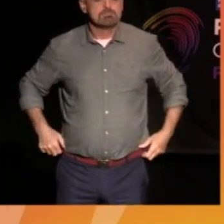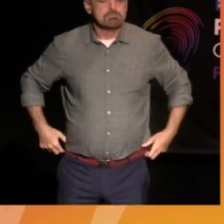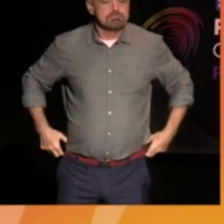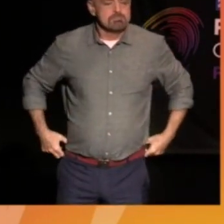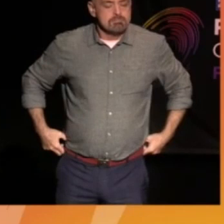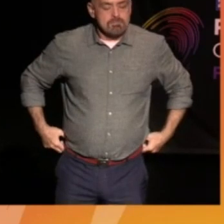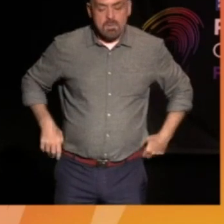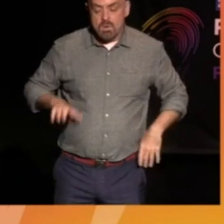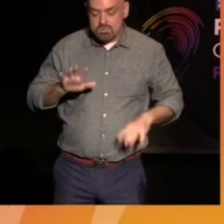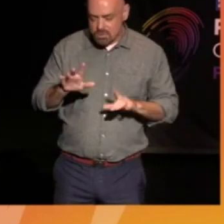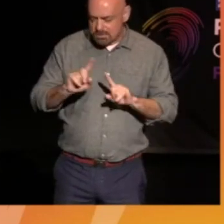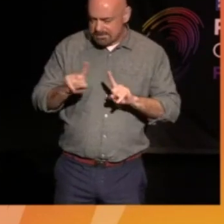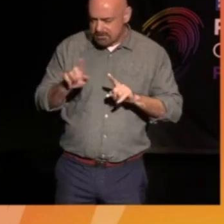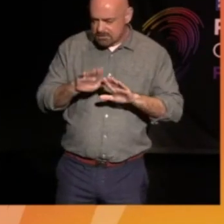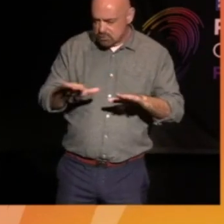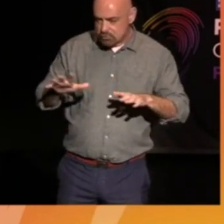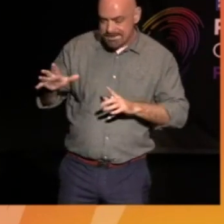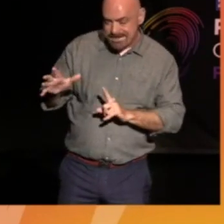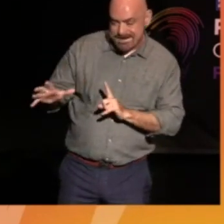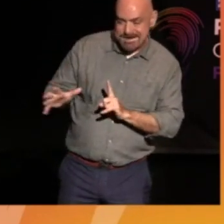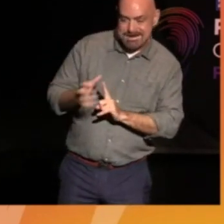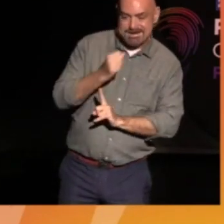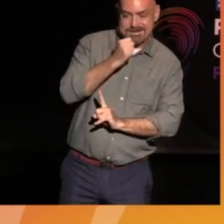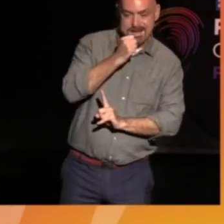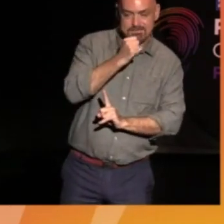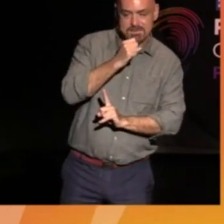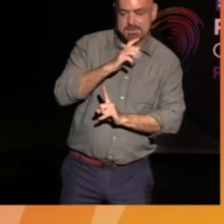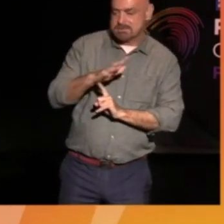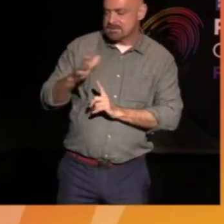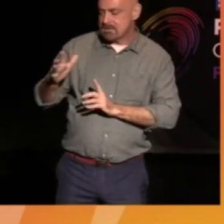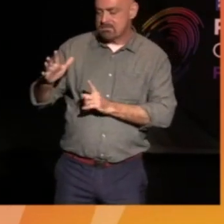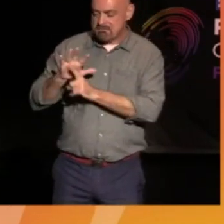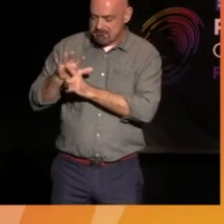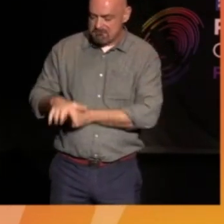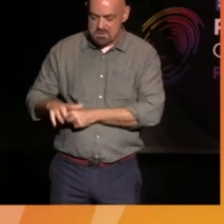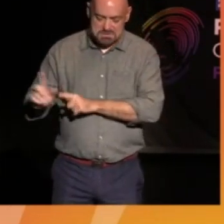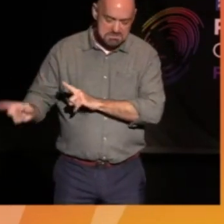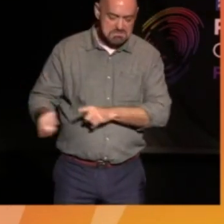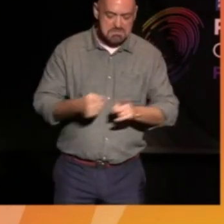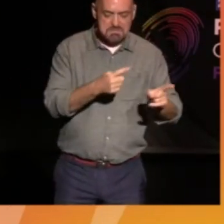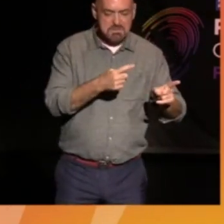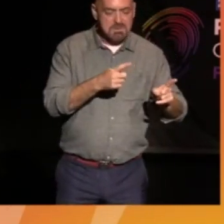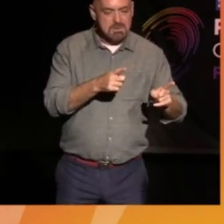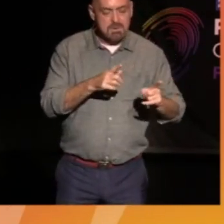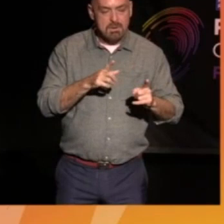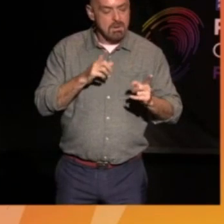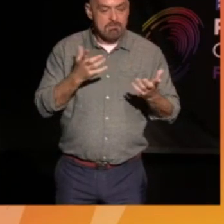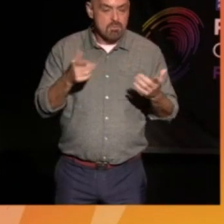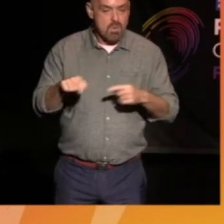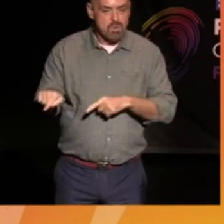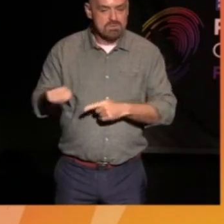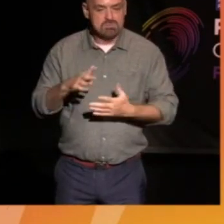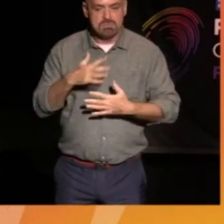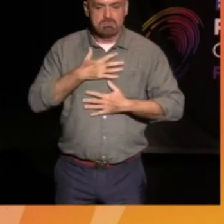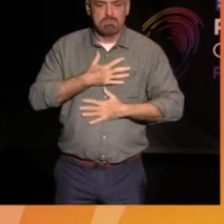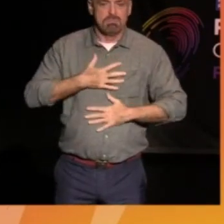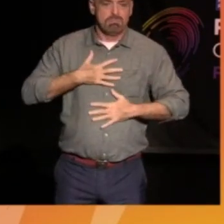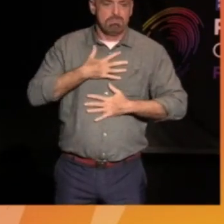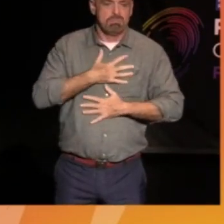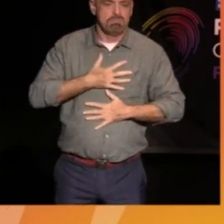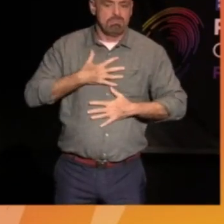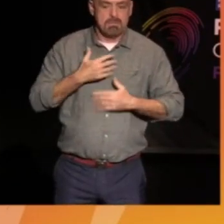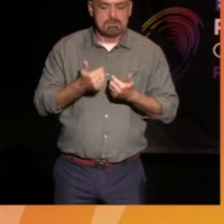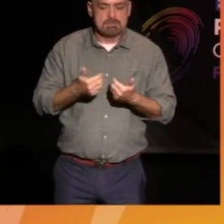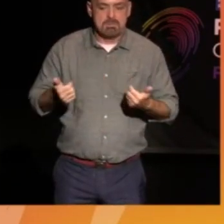have been kidnapped and trafficked and enforced, who obviously are both traumatized and separated